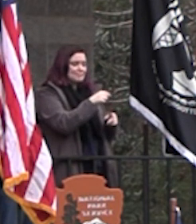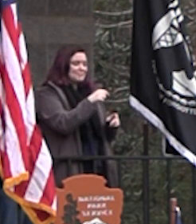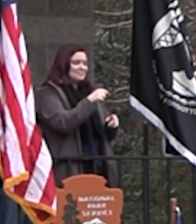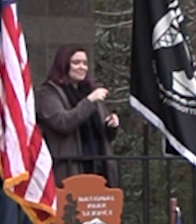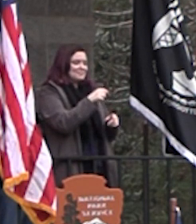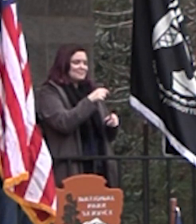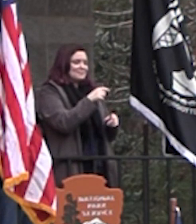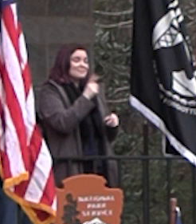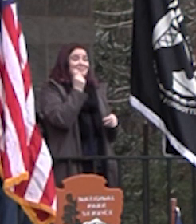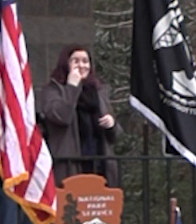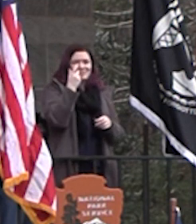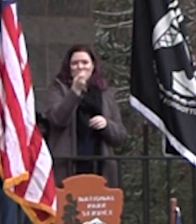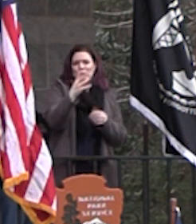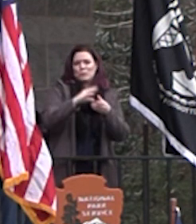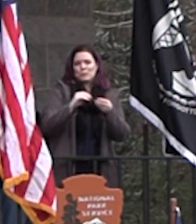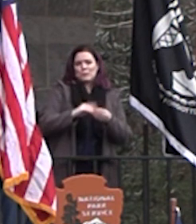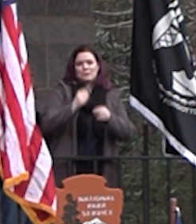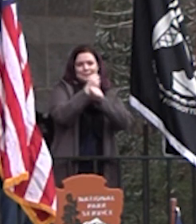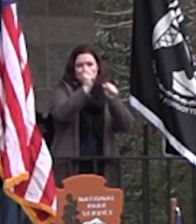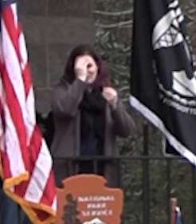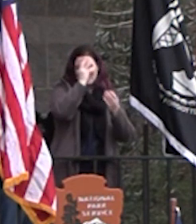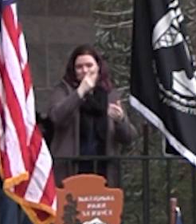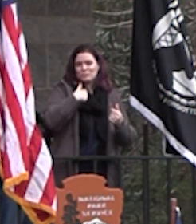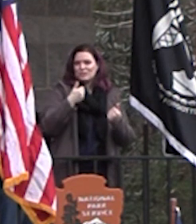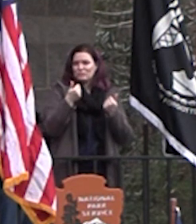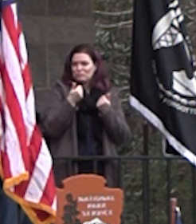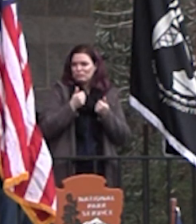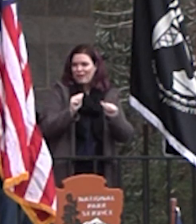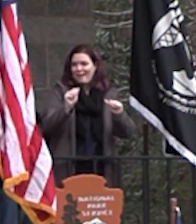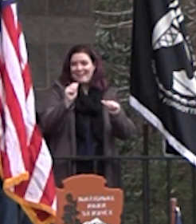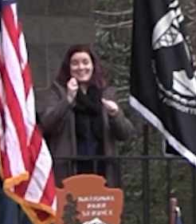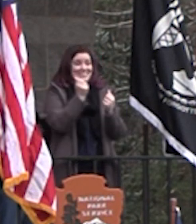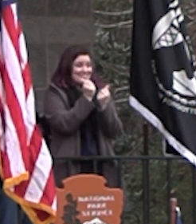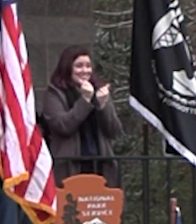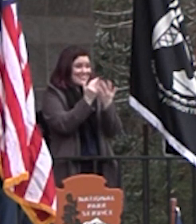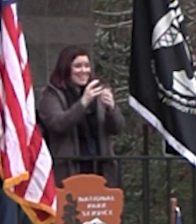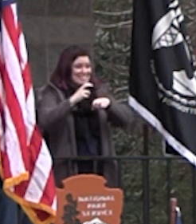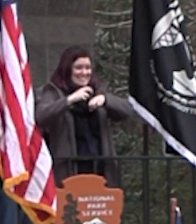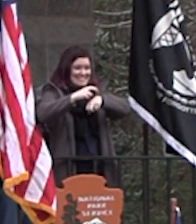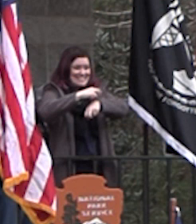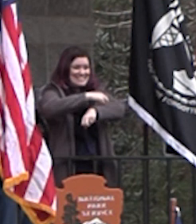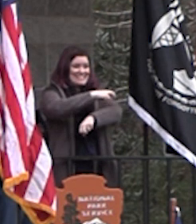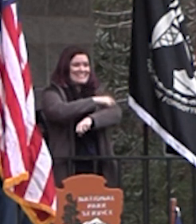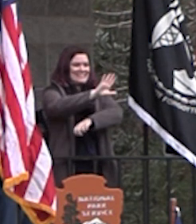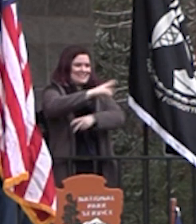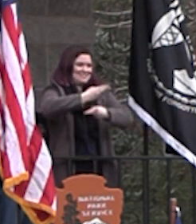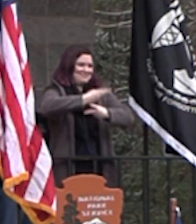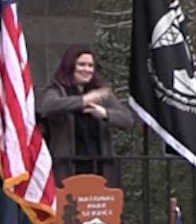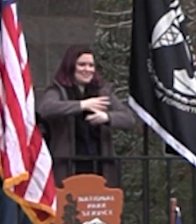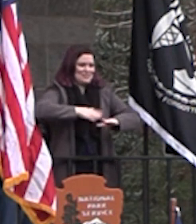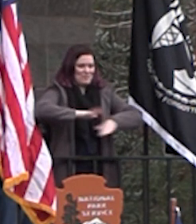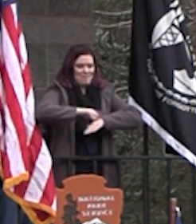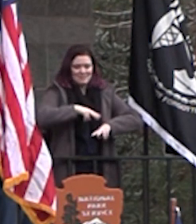A few safety things. We try really hard not to have any fire ants, but there probably are some, so watch where you're walking.